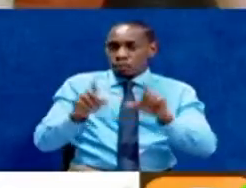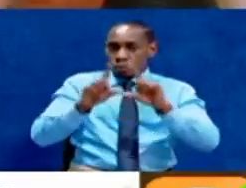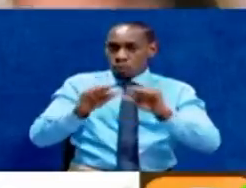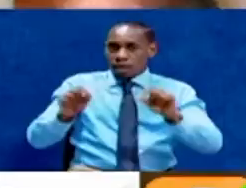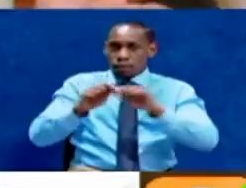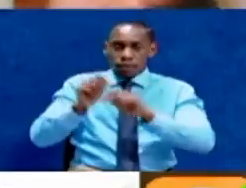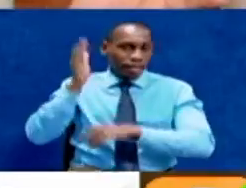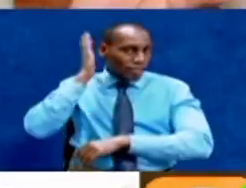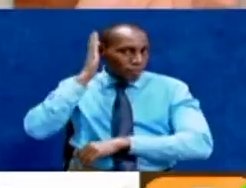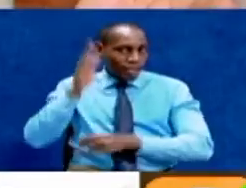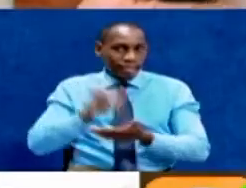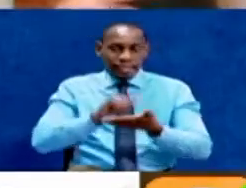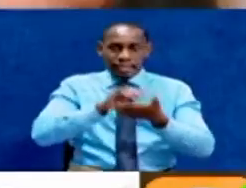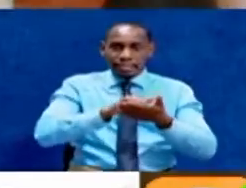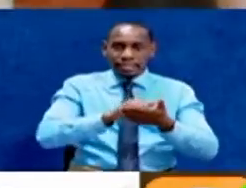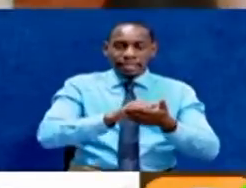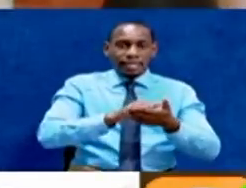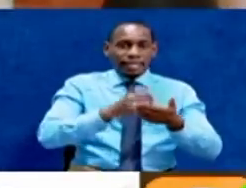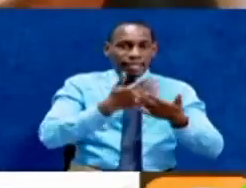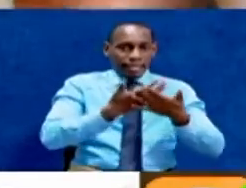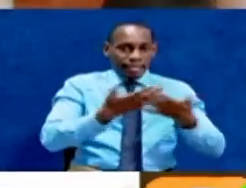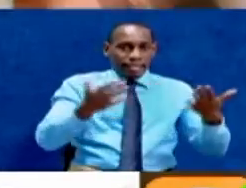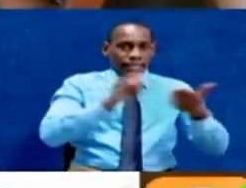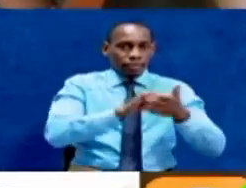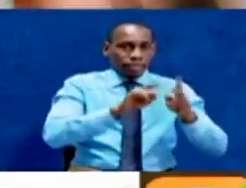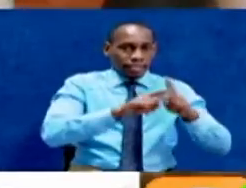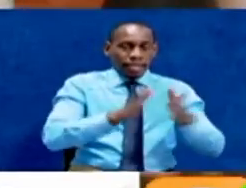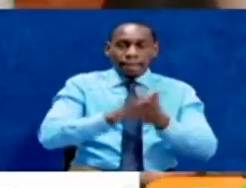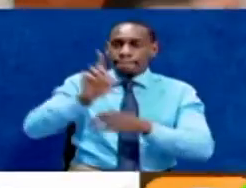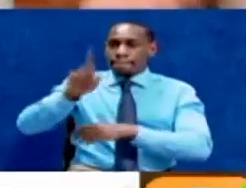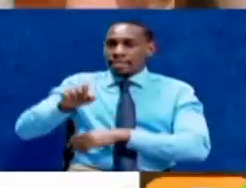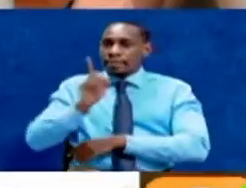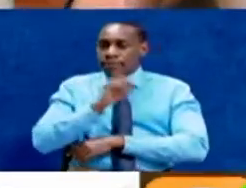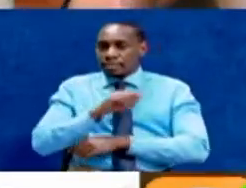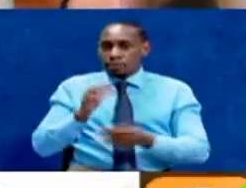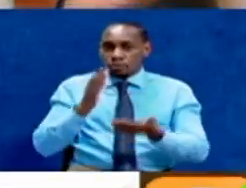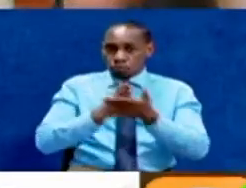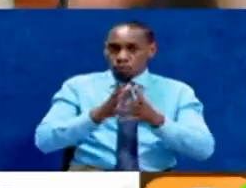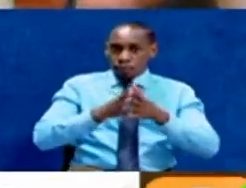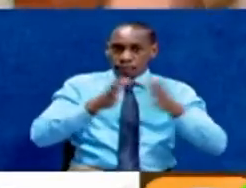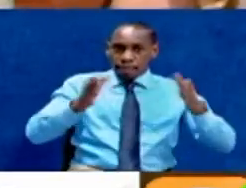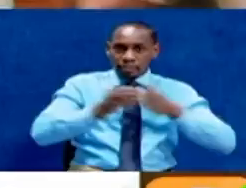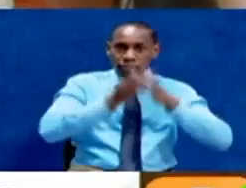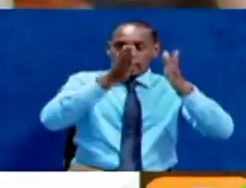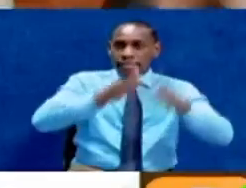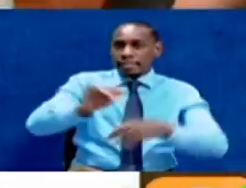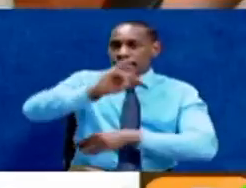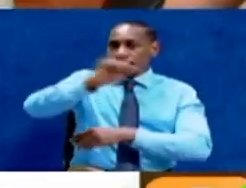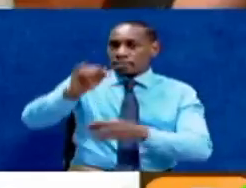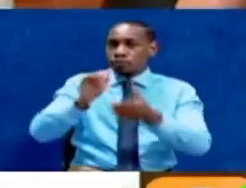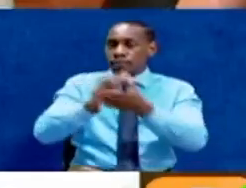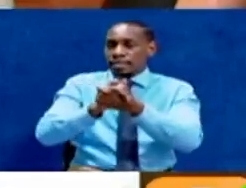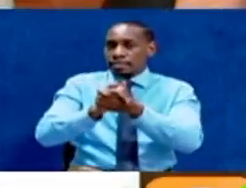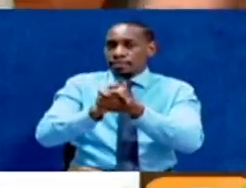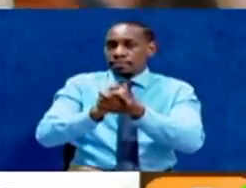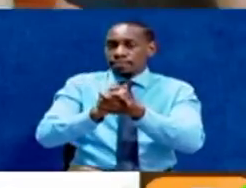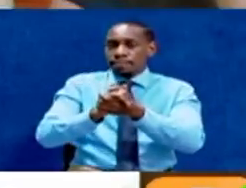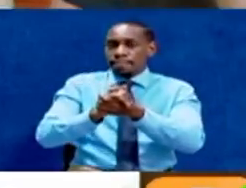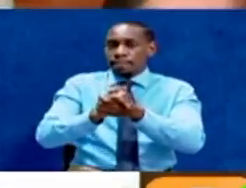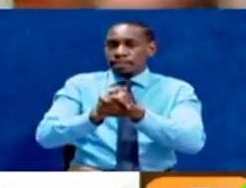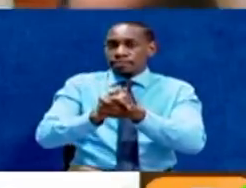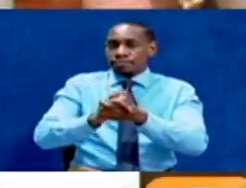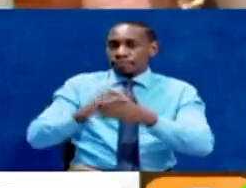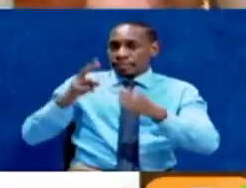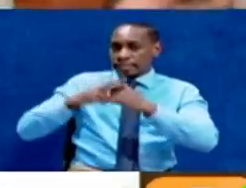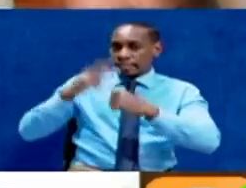said. Everything that has a beginning has an end. He has been the majority leader of Jubilee and the Jubilee coalition